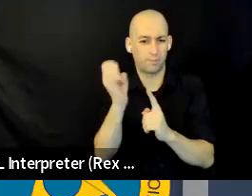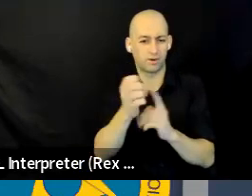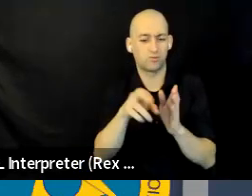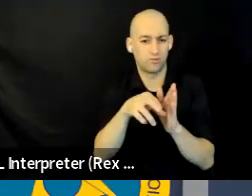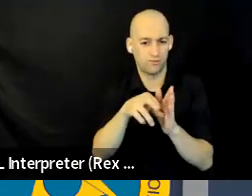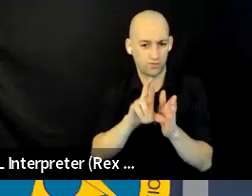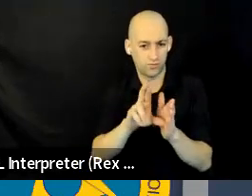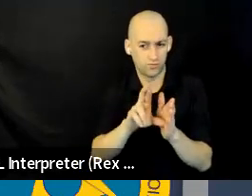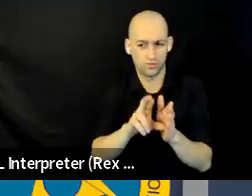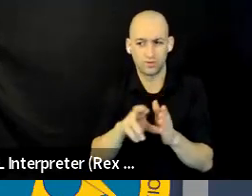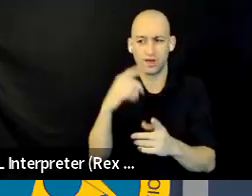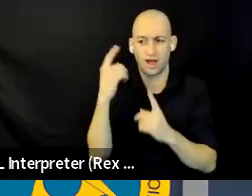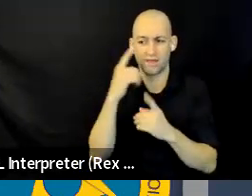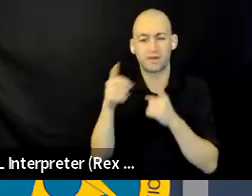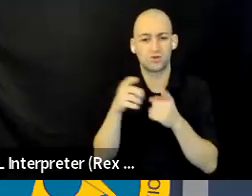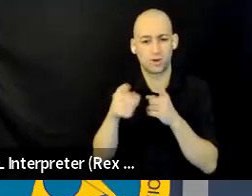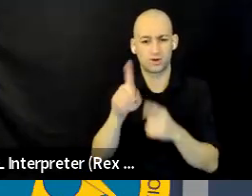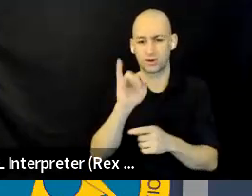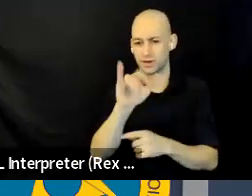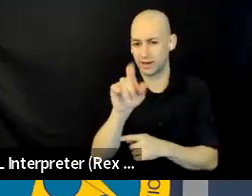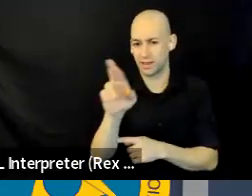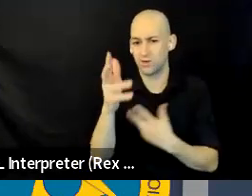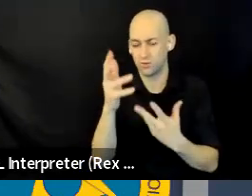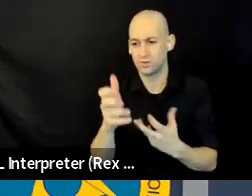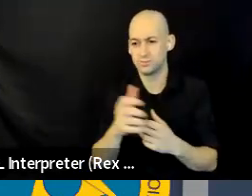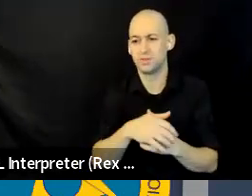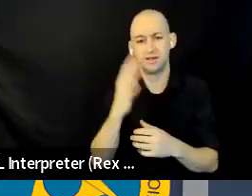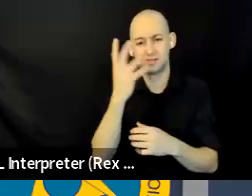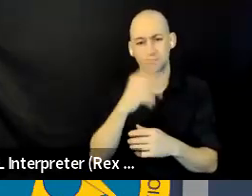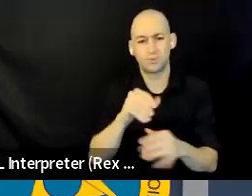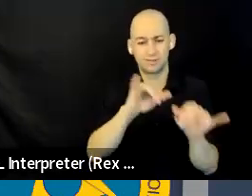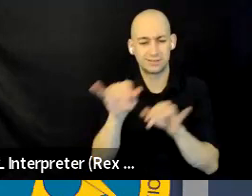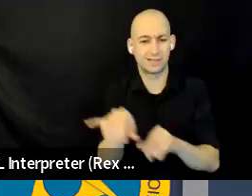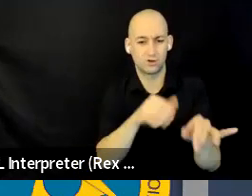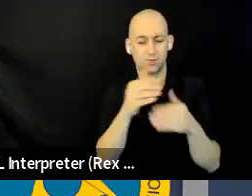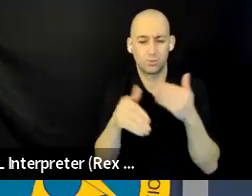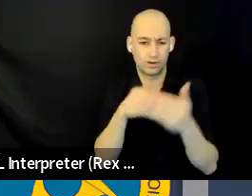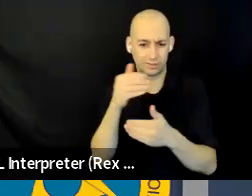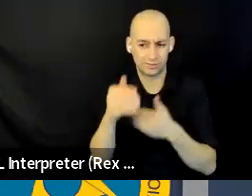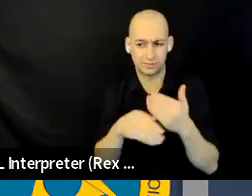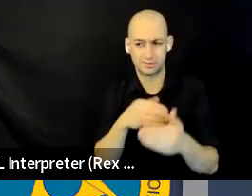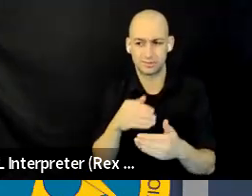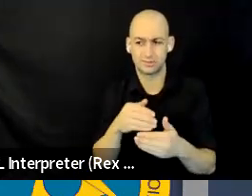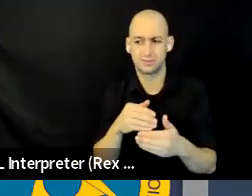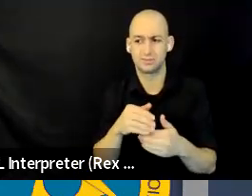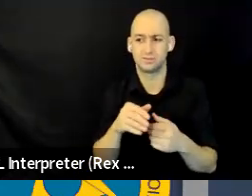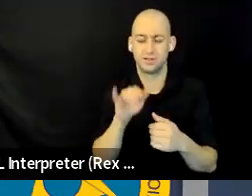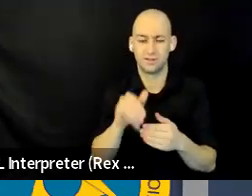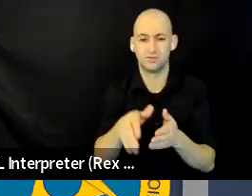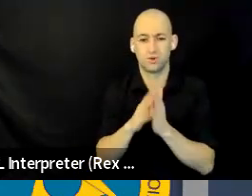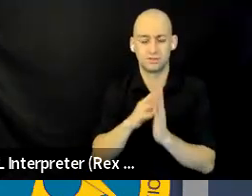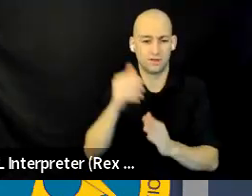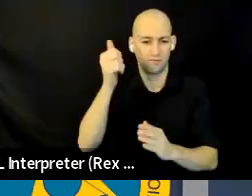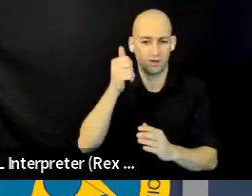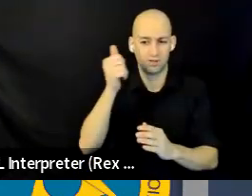wants to just I'll take that question. take that So, one. it's pretty standard process. This project is requesting funds for